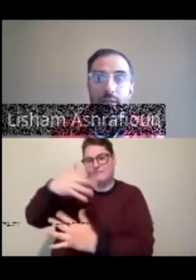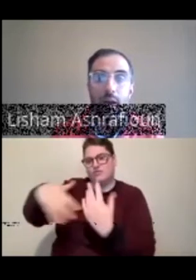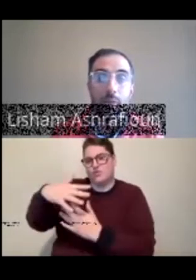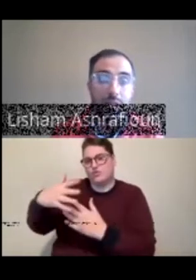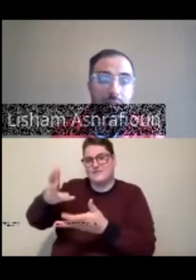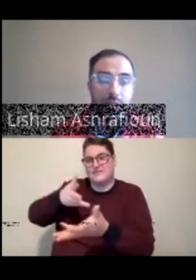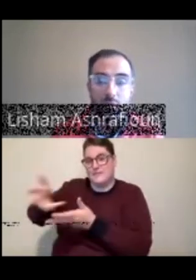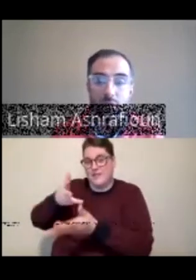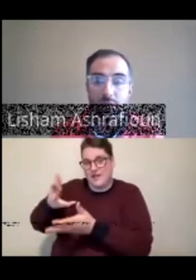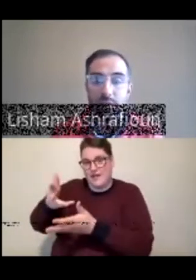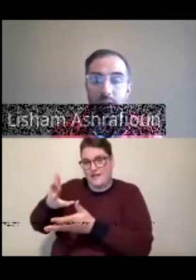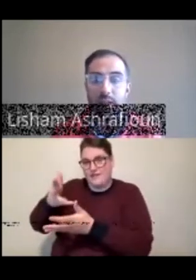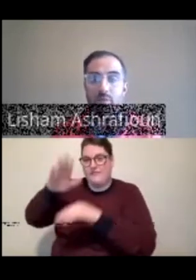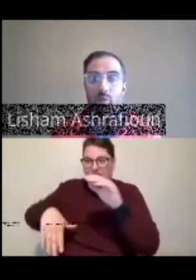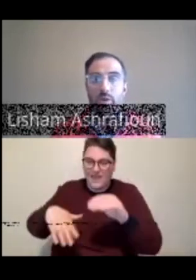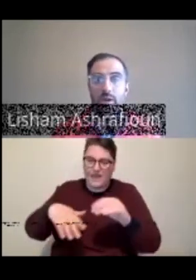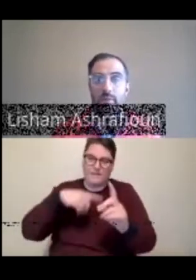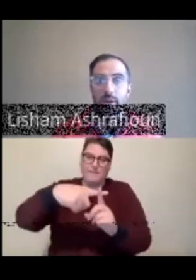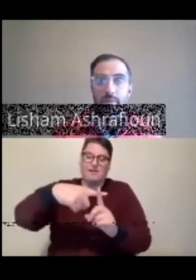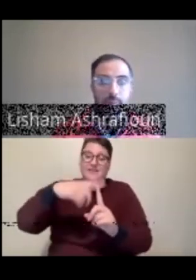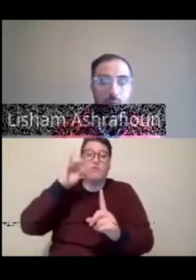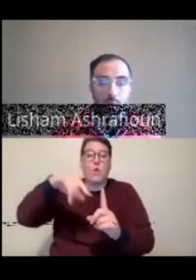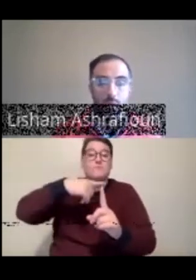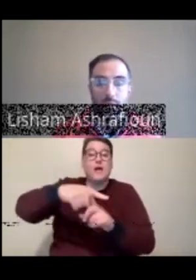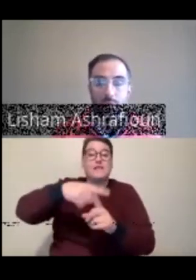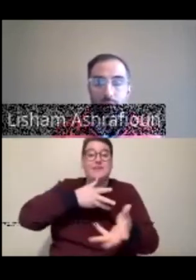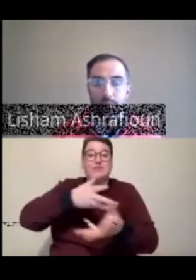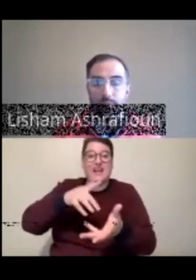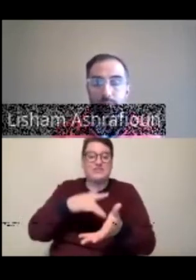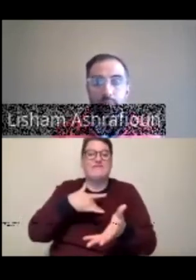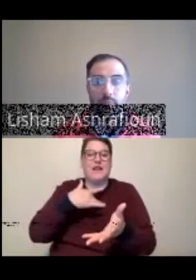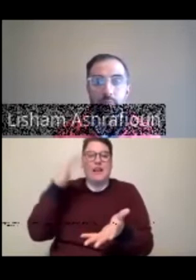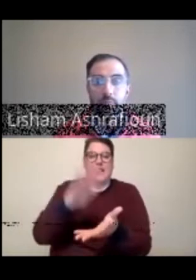find pleasant social stimuli less rewarding compared to people who are not lonely.